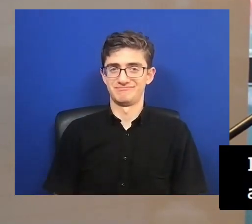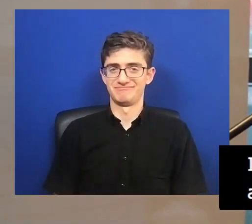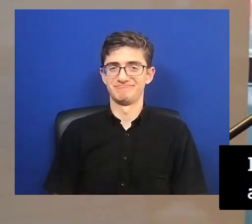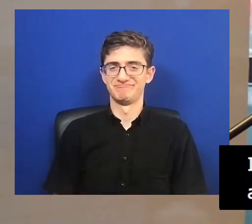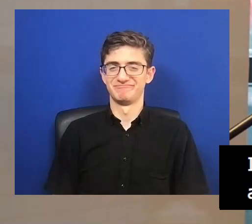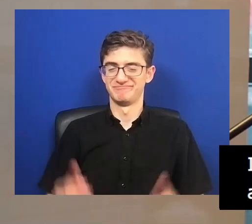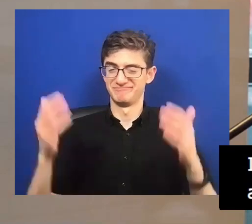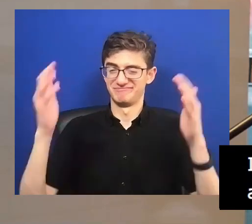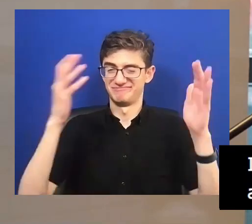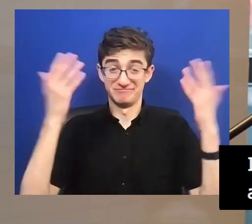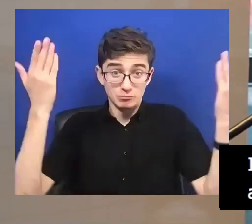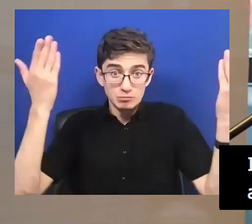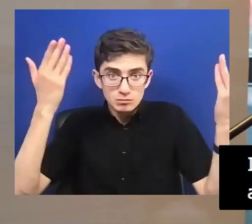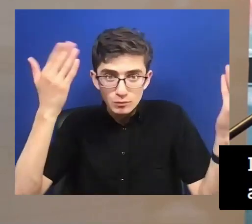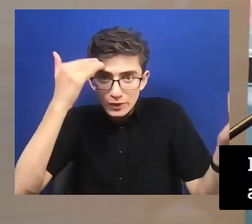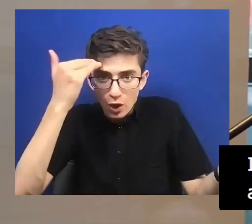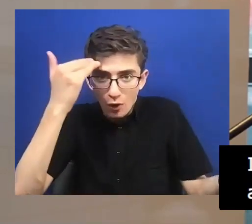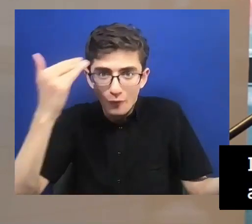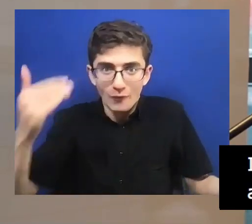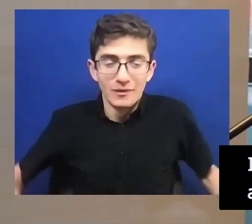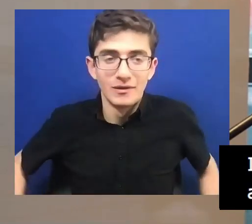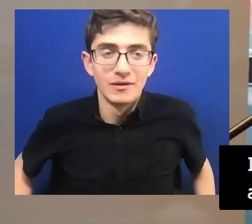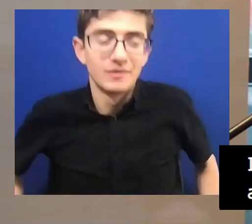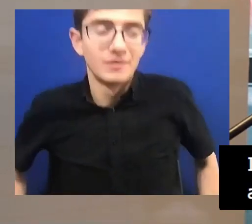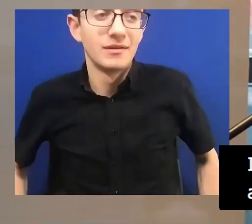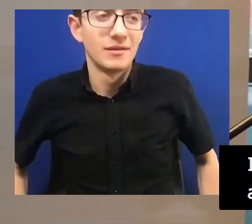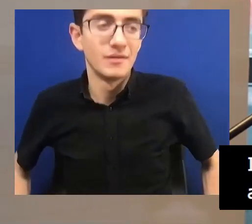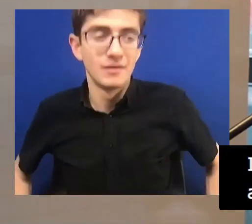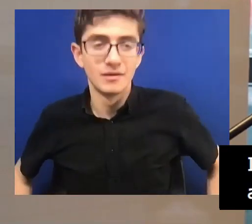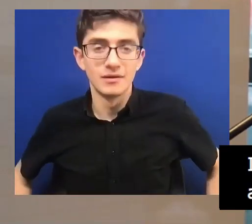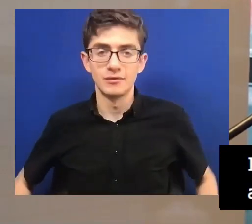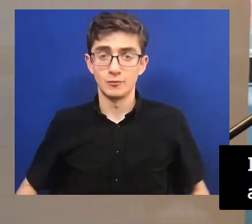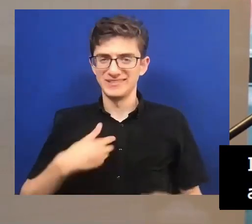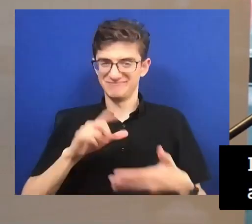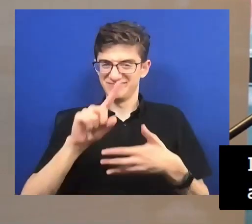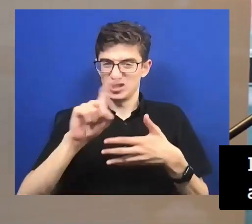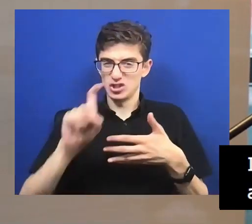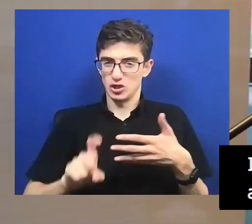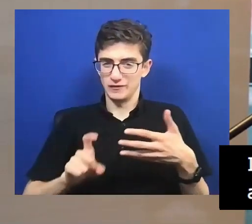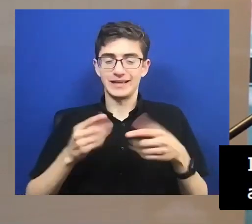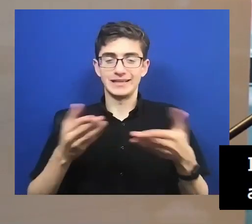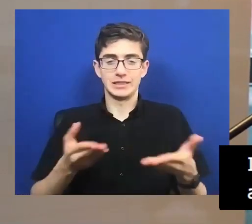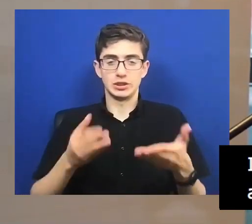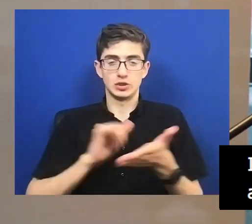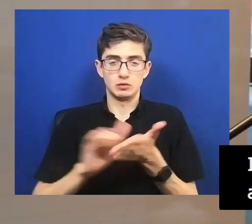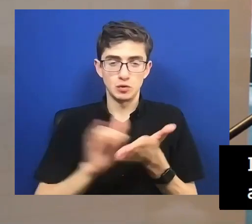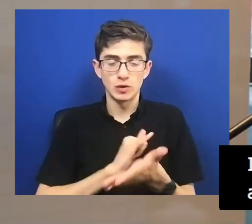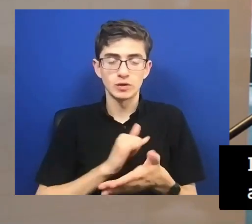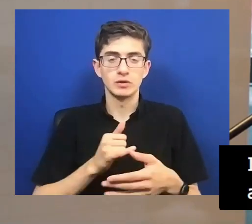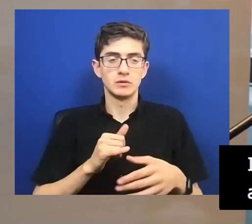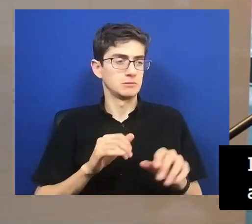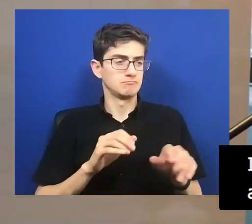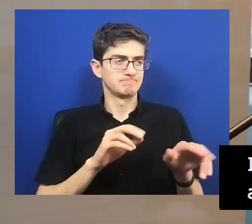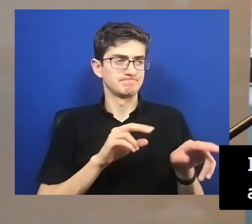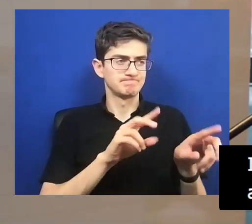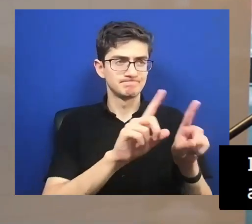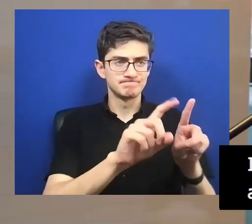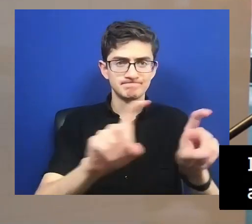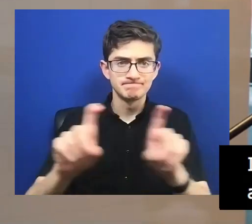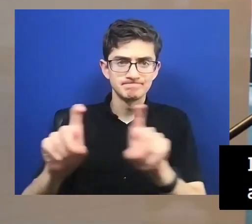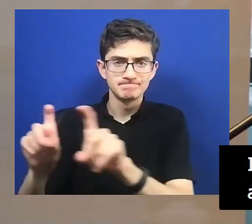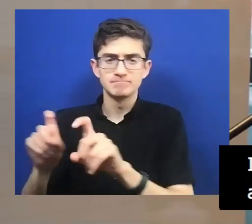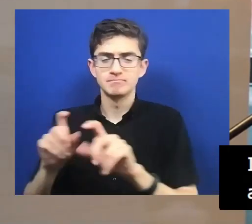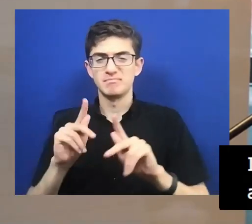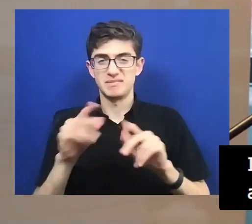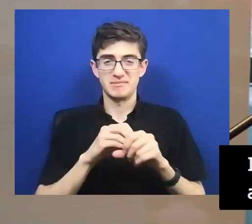because we know that after surveying right here in New York, what folks who are in the most marginalized, most vulnerable communities use the